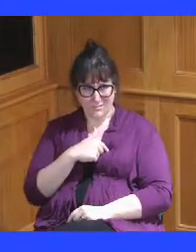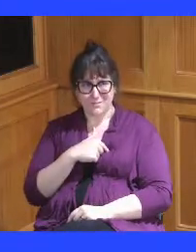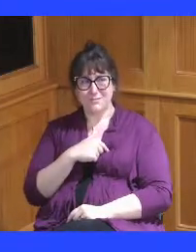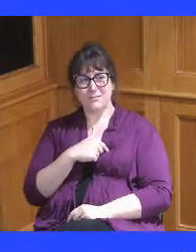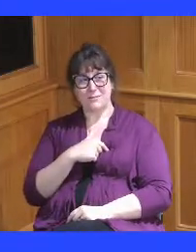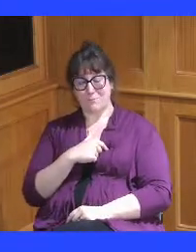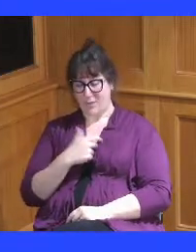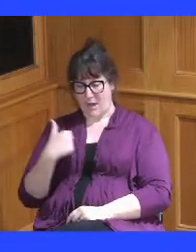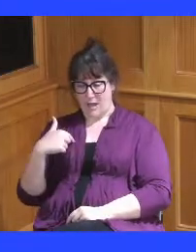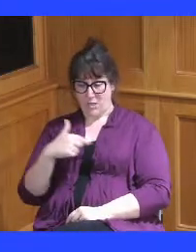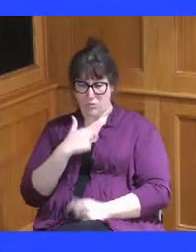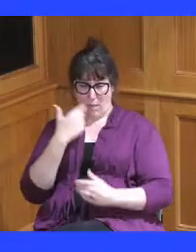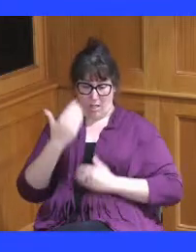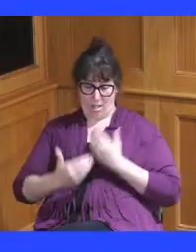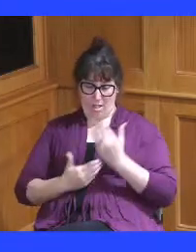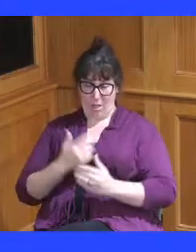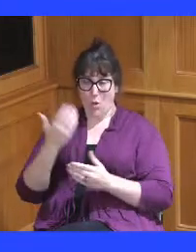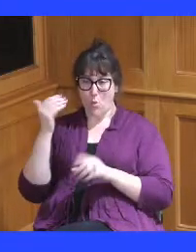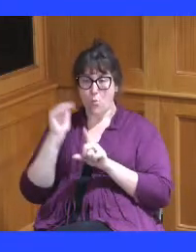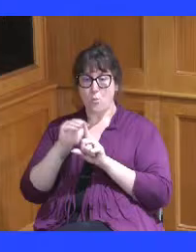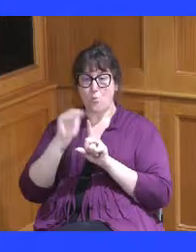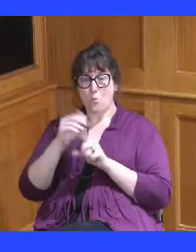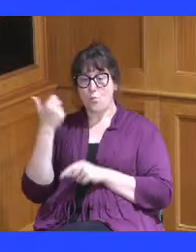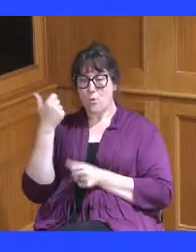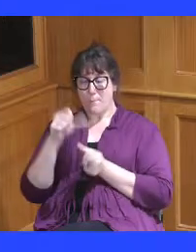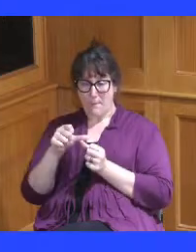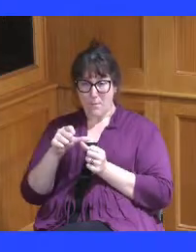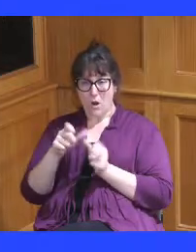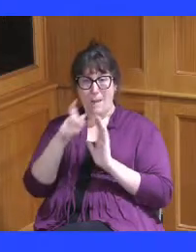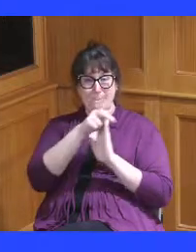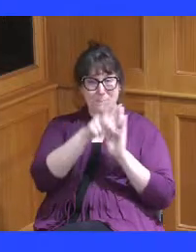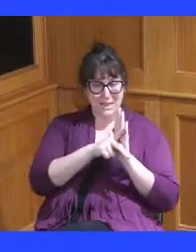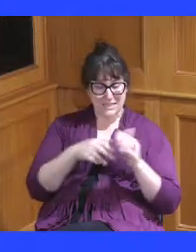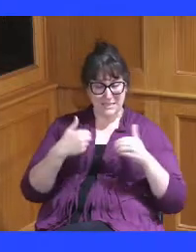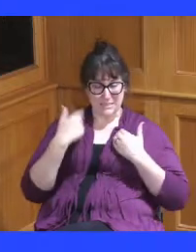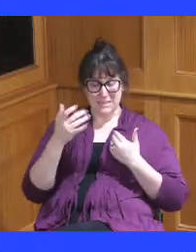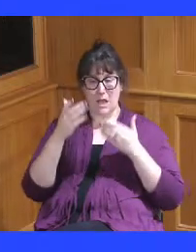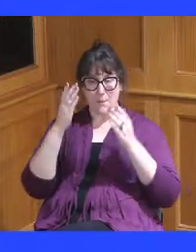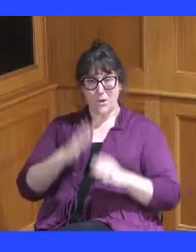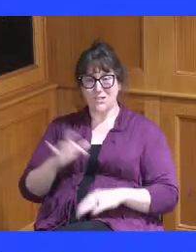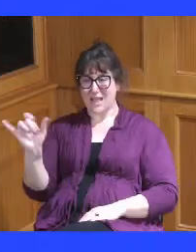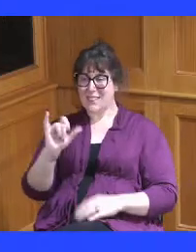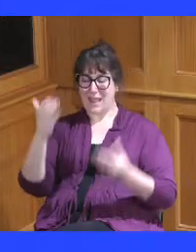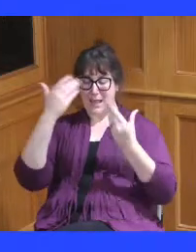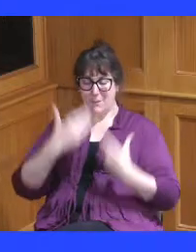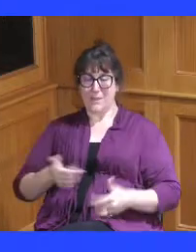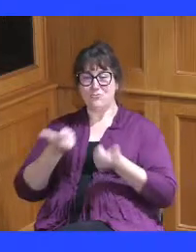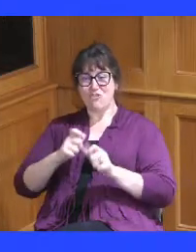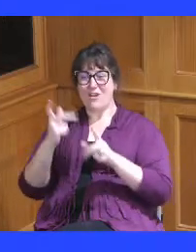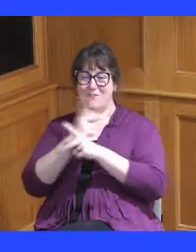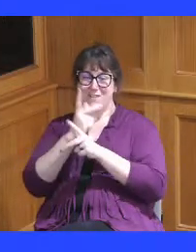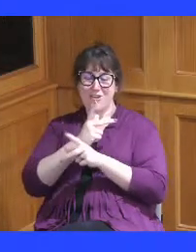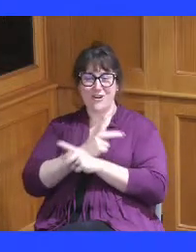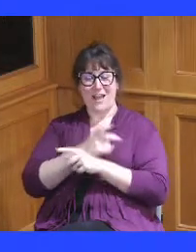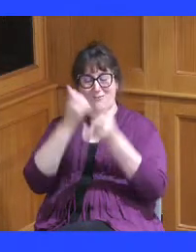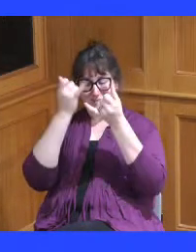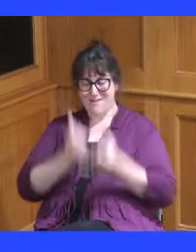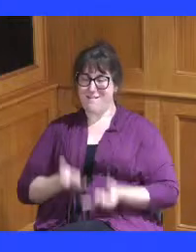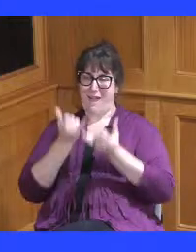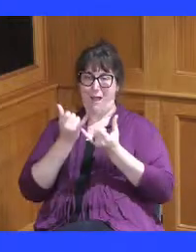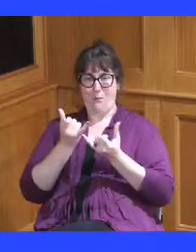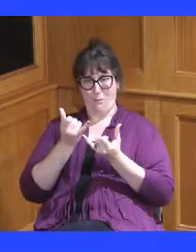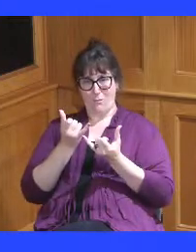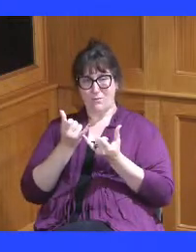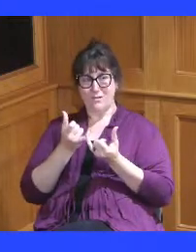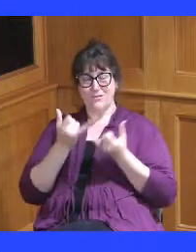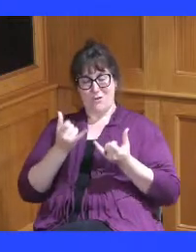as we go through these, just remember, behind every policy is a young person like me trying to figure it out in real time. Now I'll move